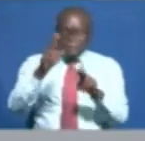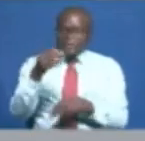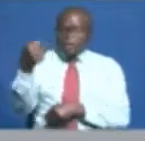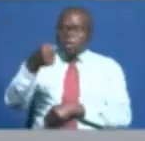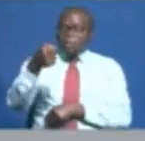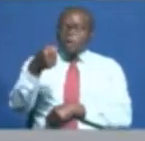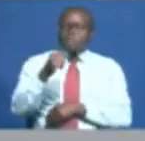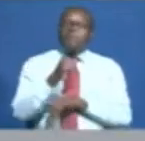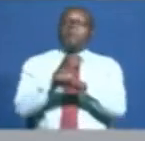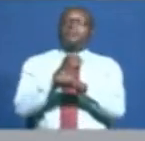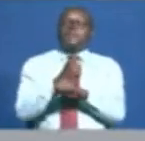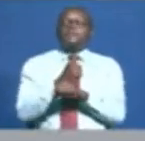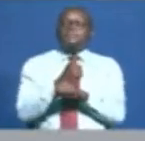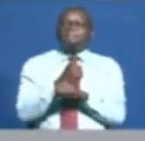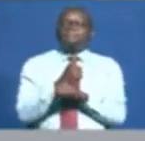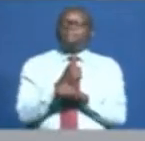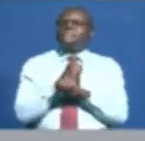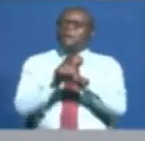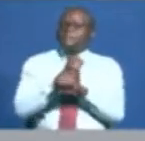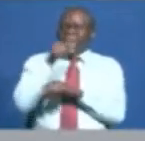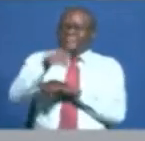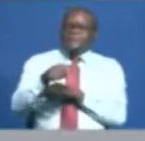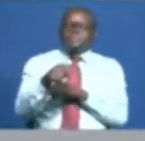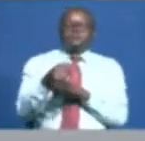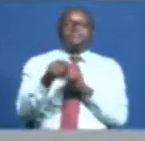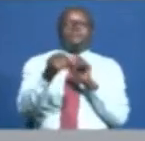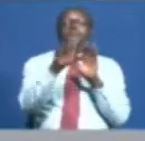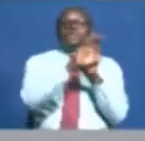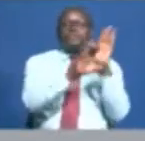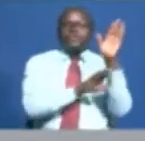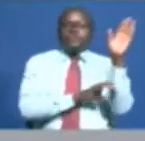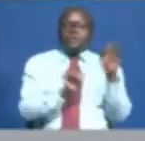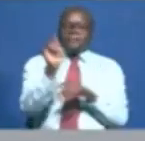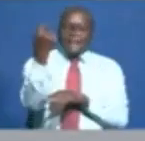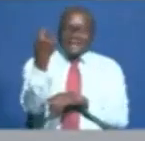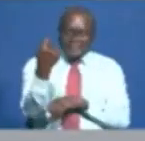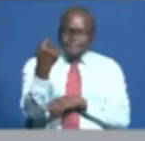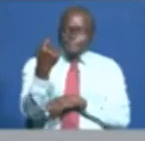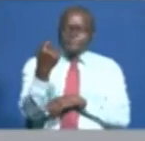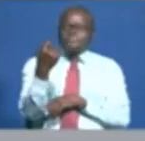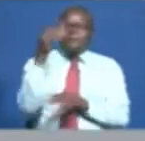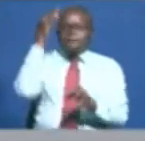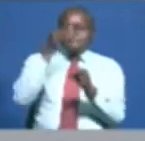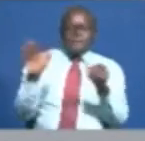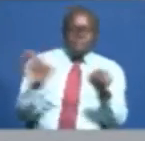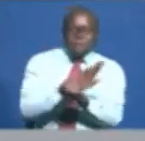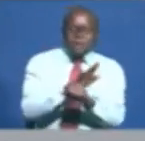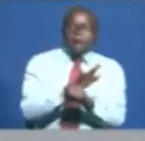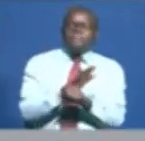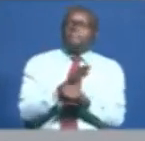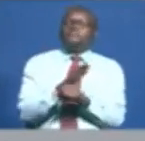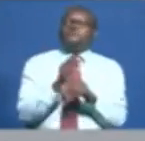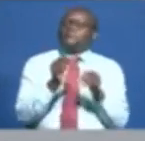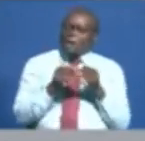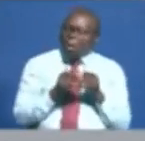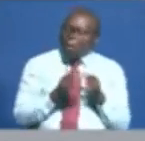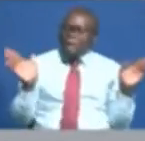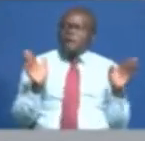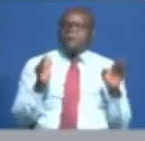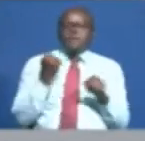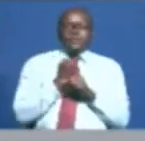preserve, protect, and defend this Constitution of the Republic of Kenya, and that I will faithfully and conscientiously